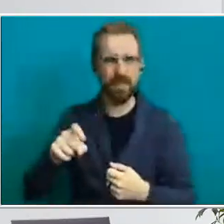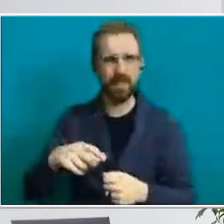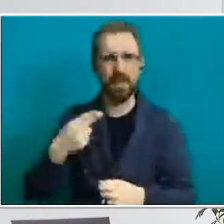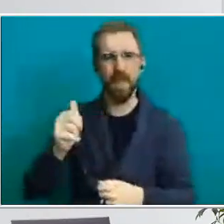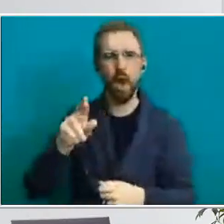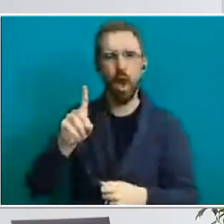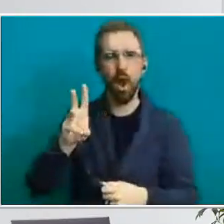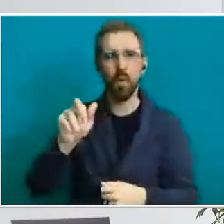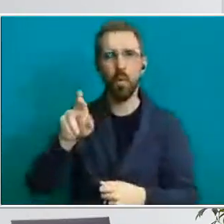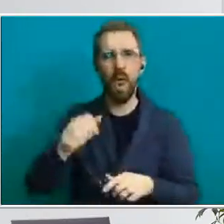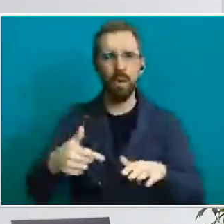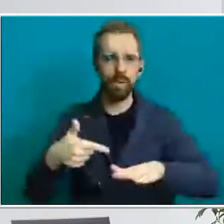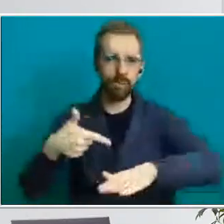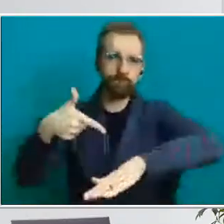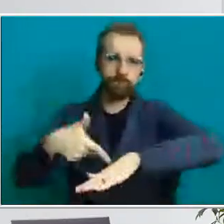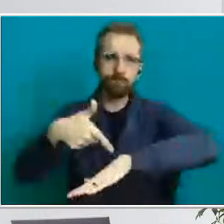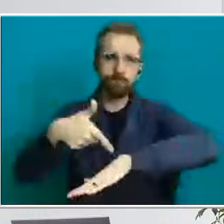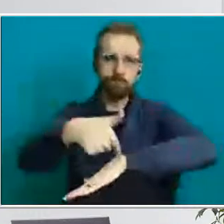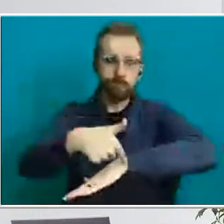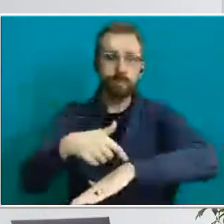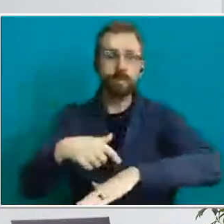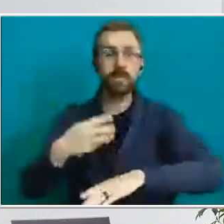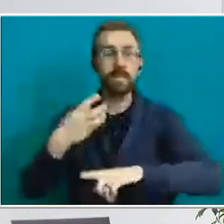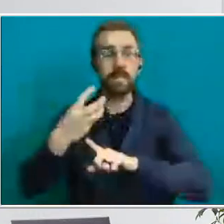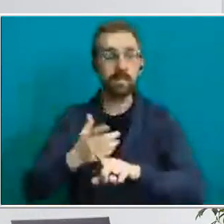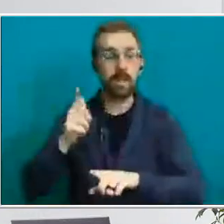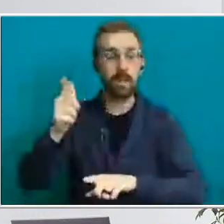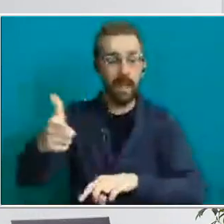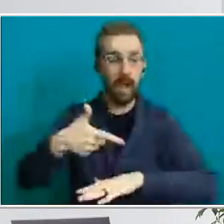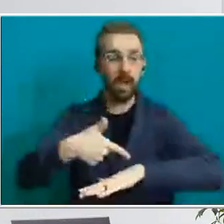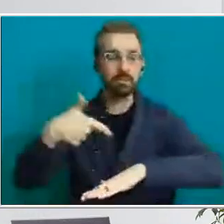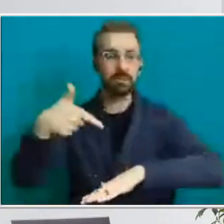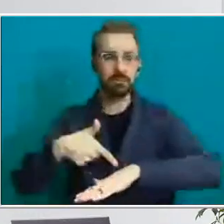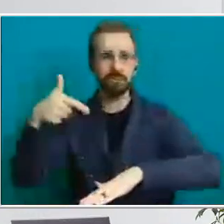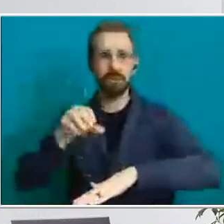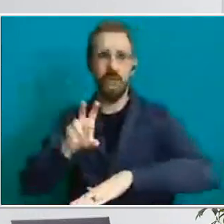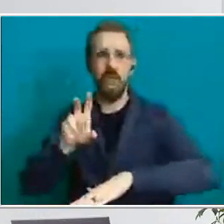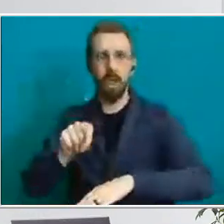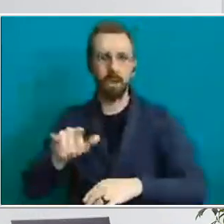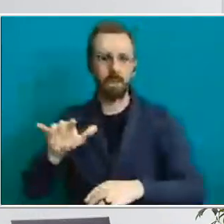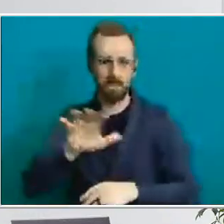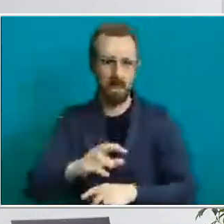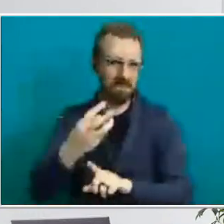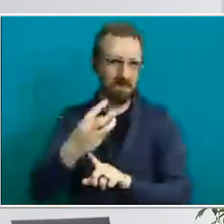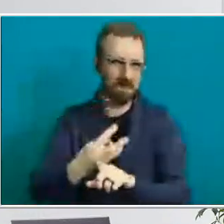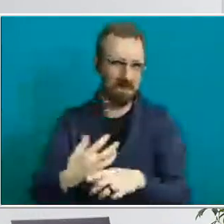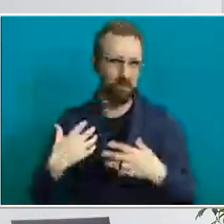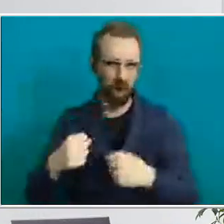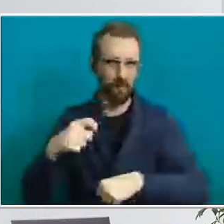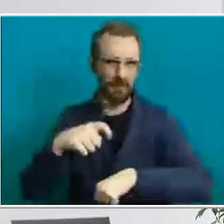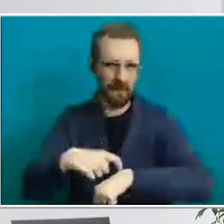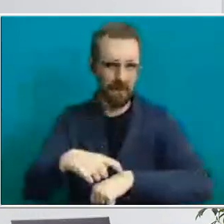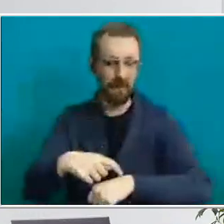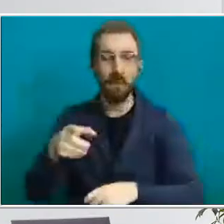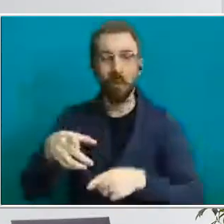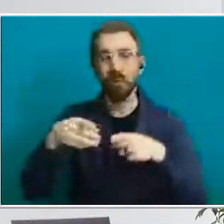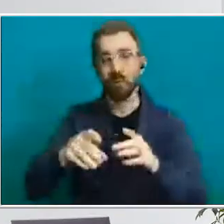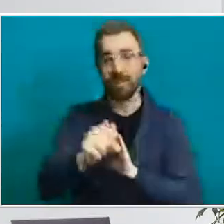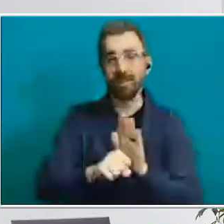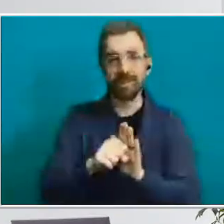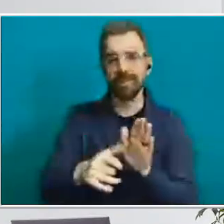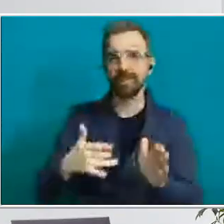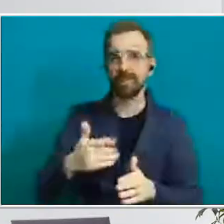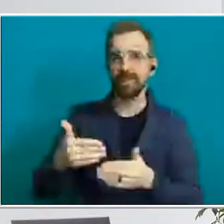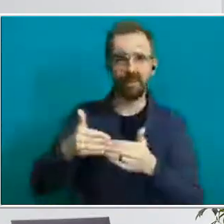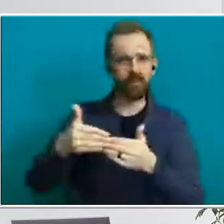5 months later, you usually take that hardware out. But it's usually at least a 6-month recovery time. So if someone injures it during the season, they're usually out for the season